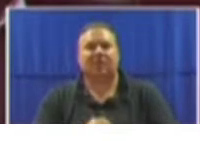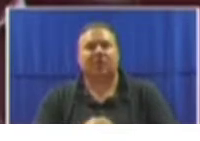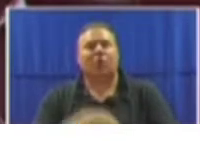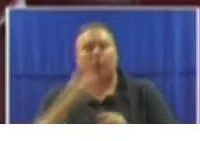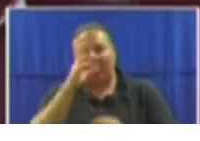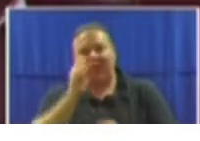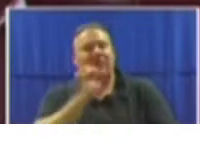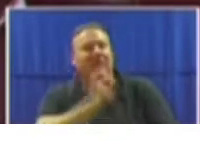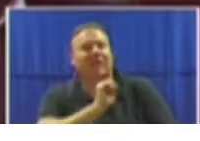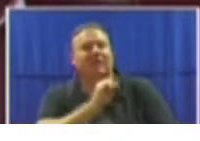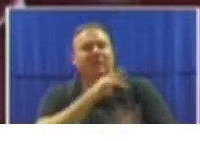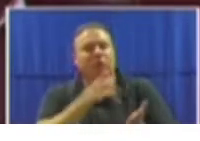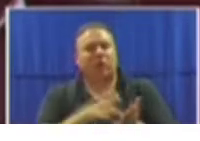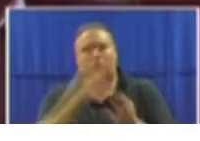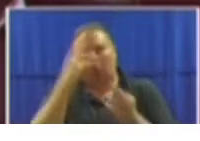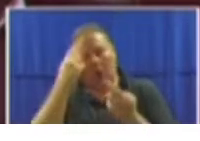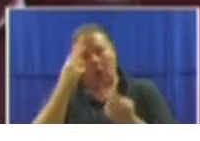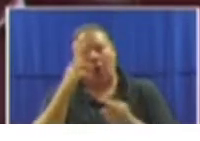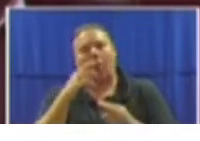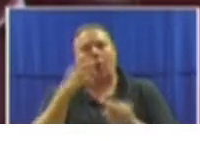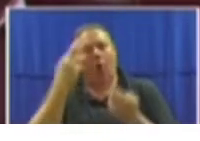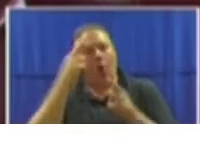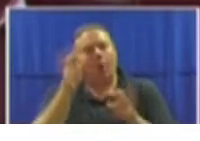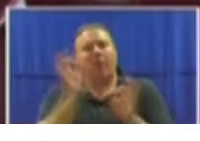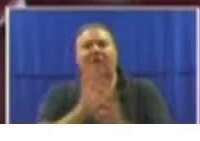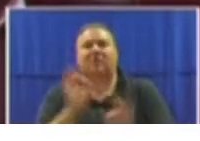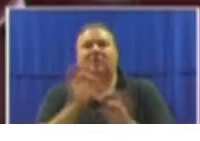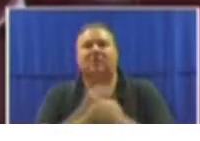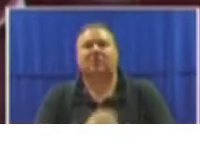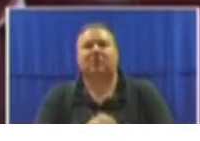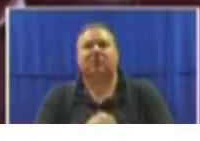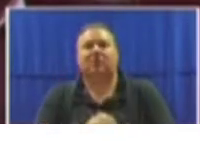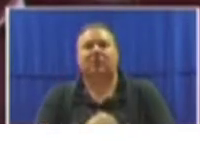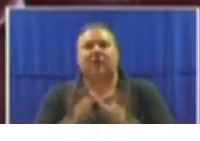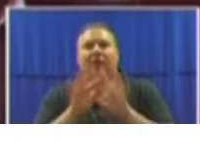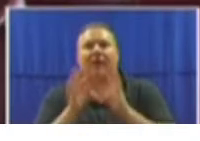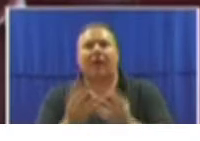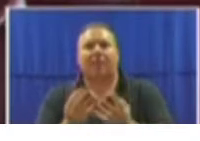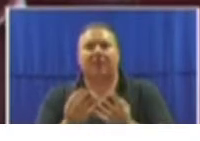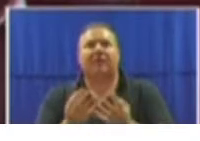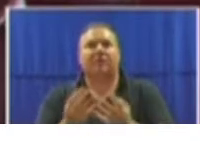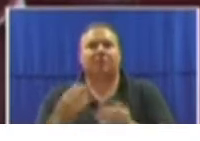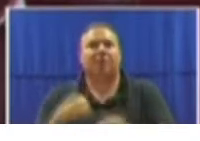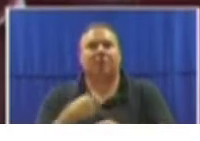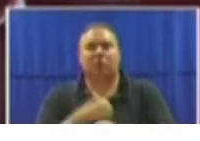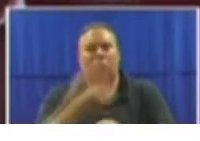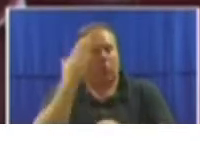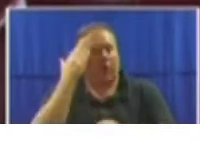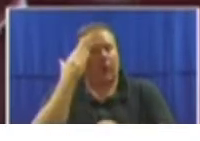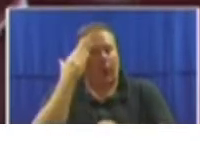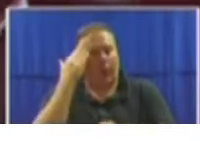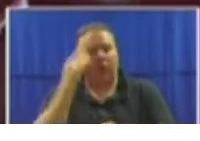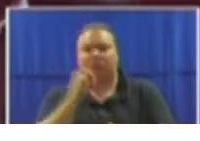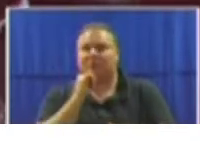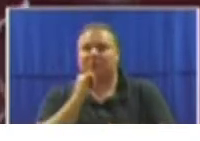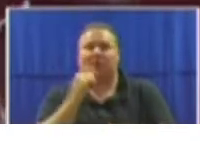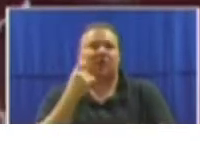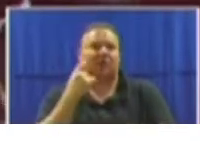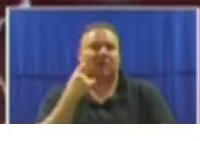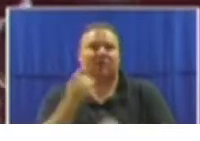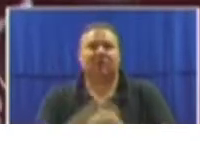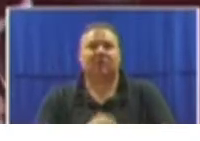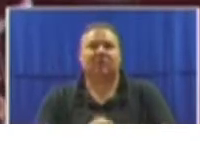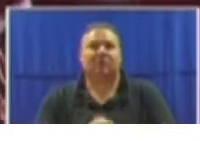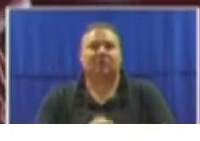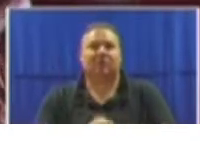situation. Fellow Cabinet members, we know it may not be easy, but hambani ngalo